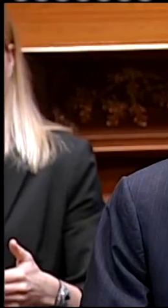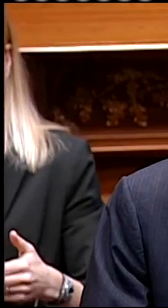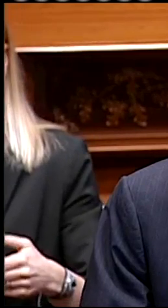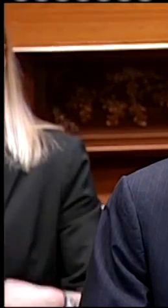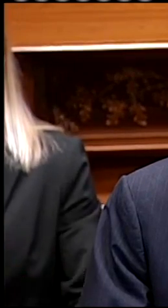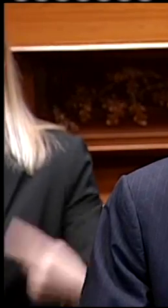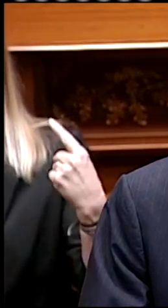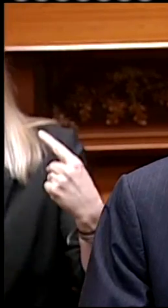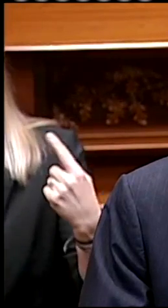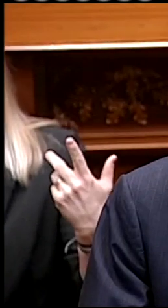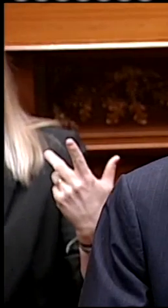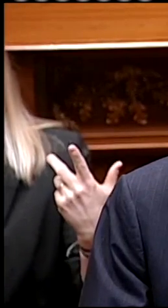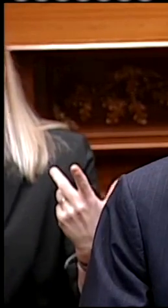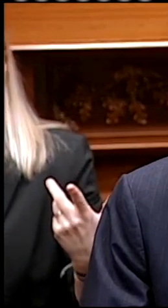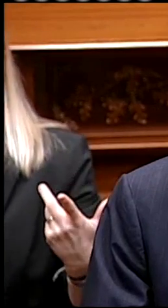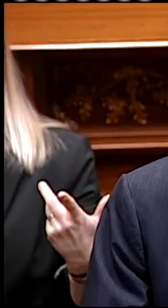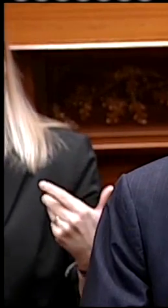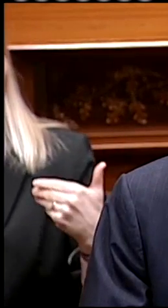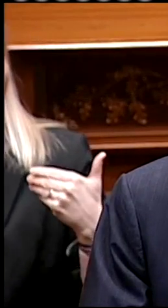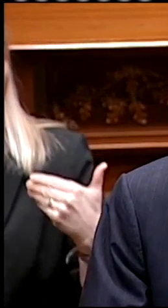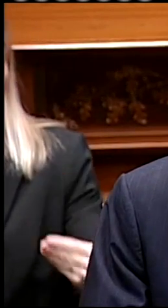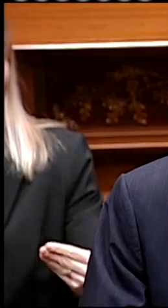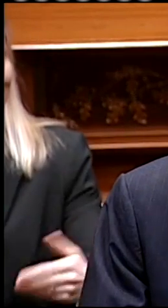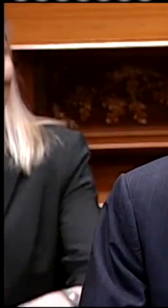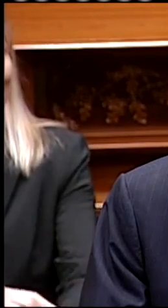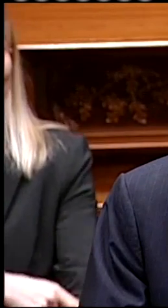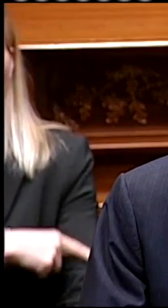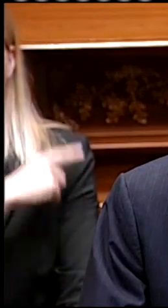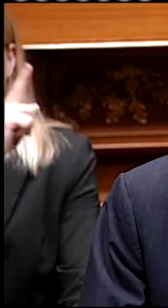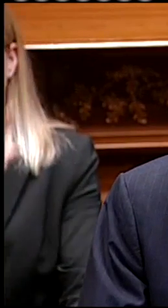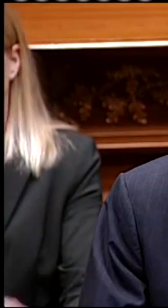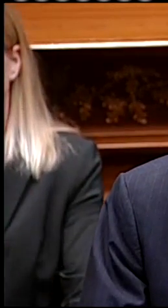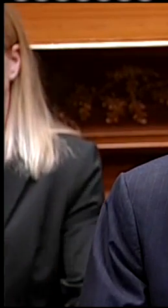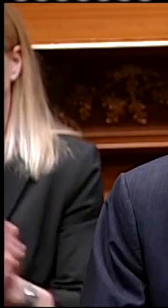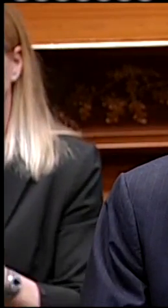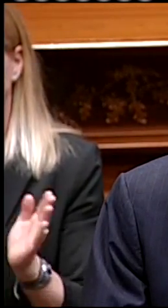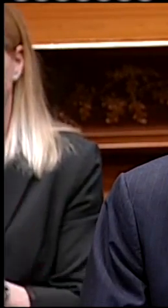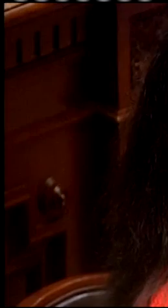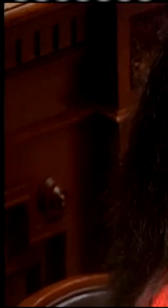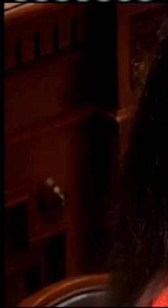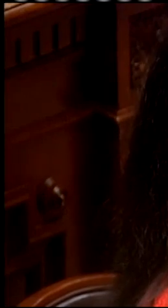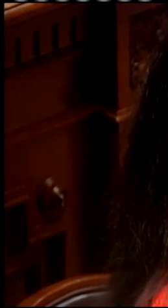disparity, it has gone on for too long.